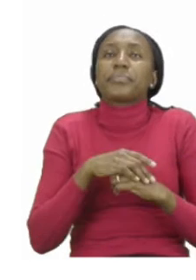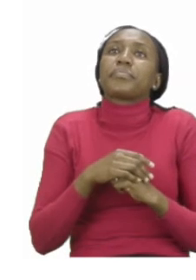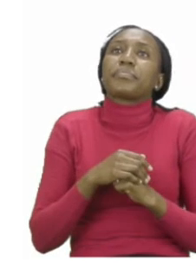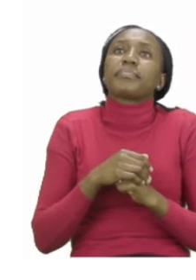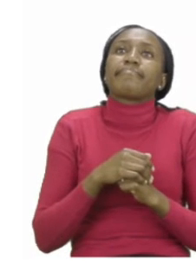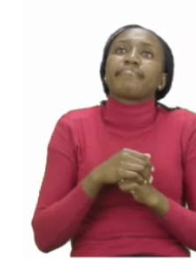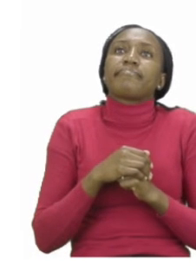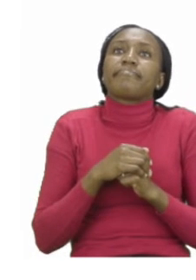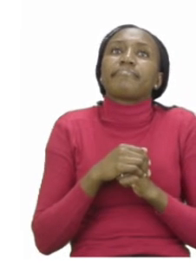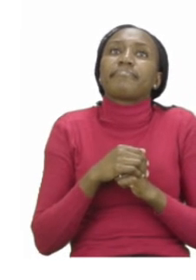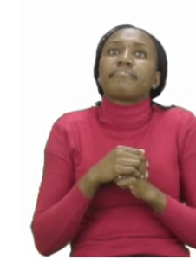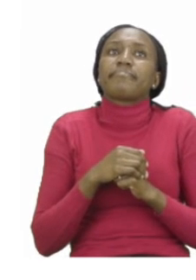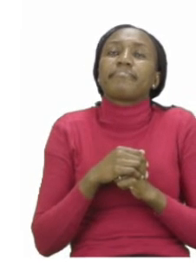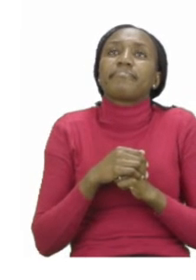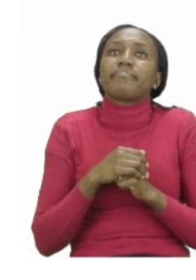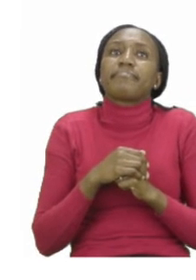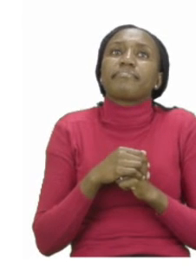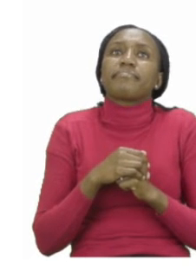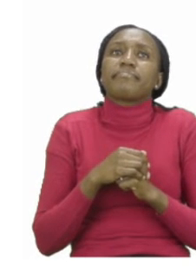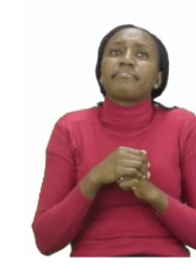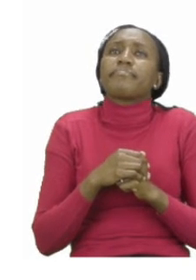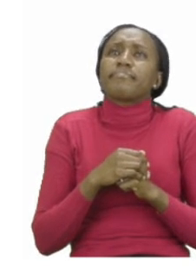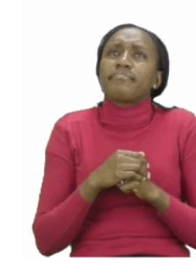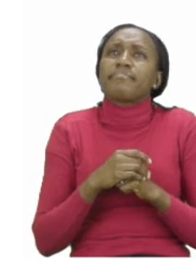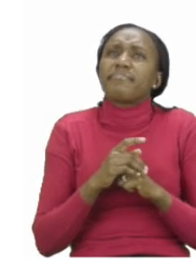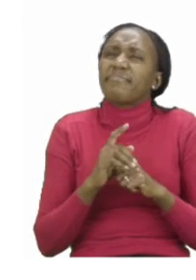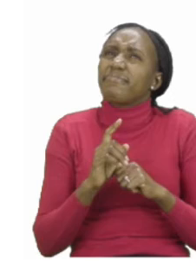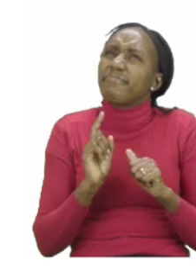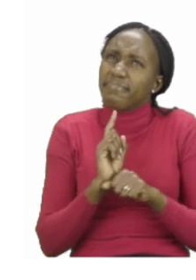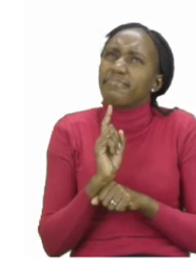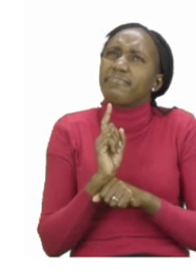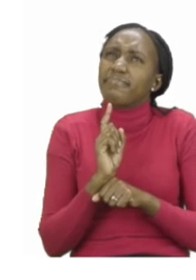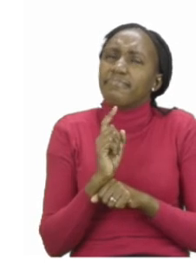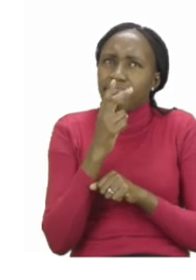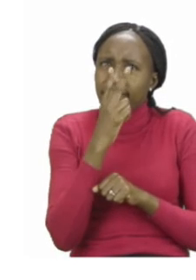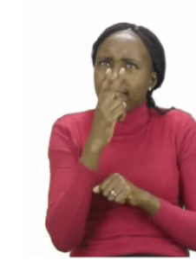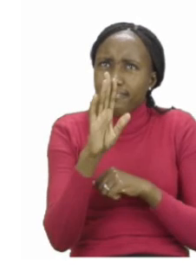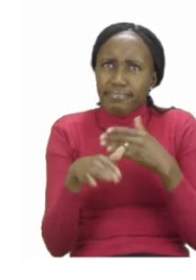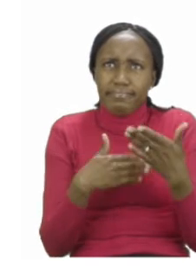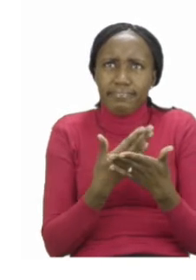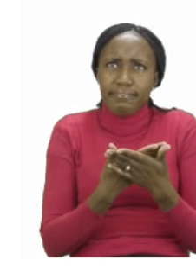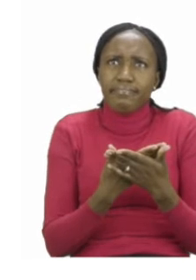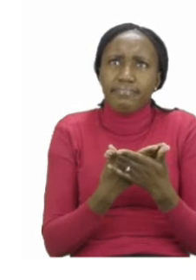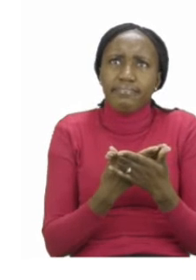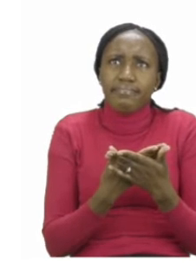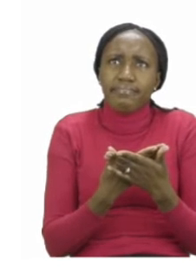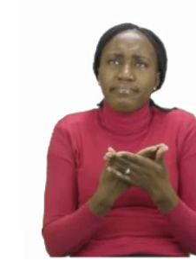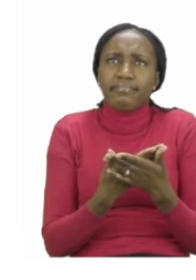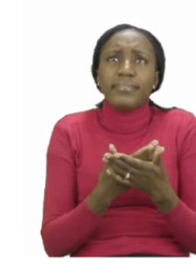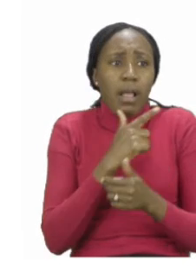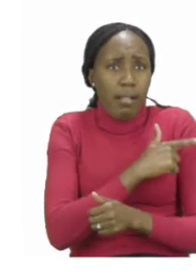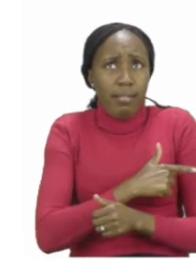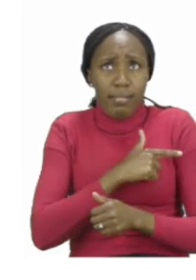we get to circling, we have to first look at the pictures and see what